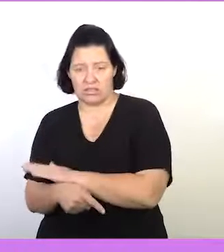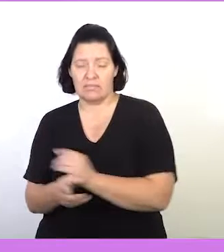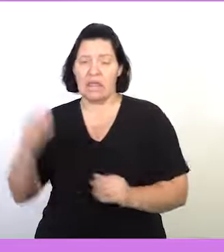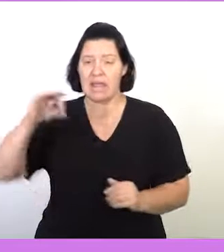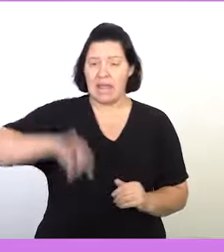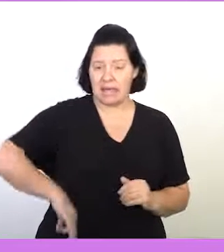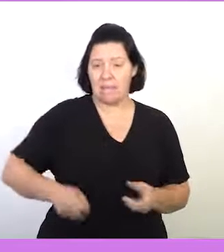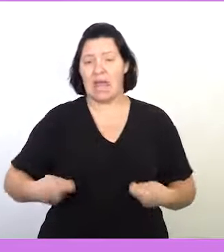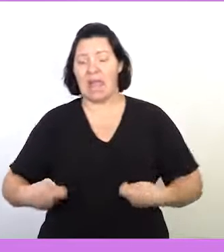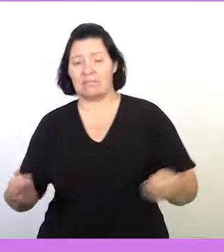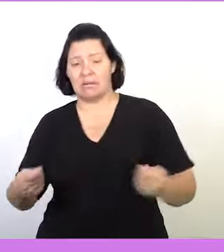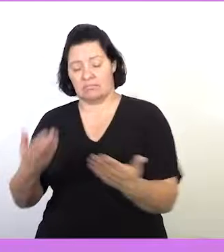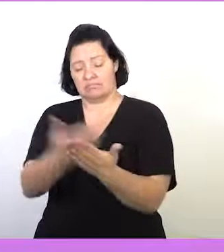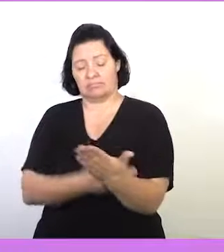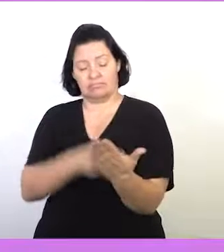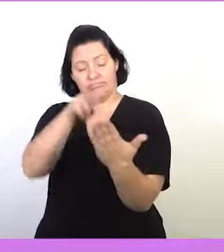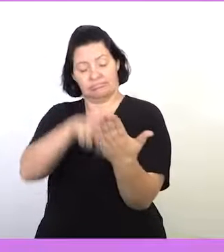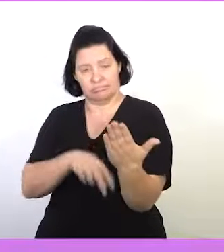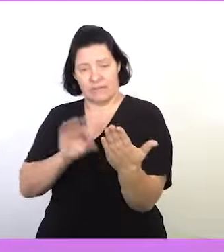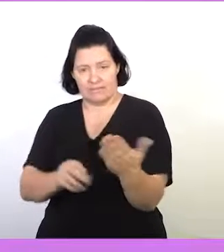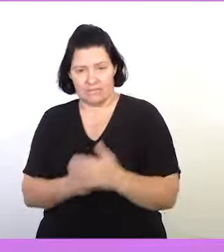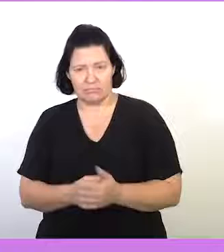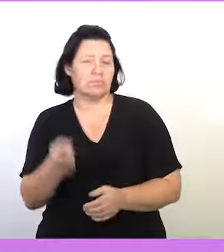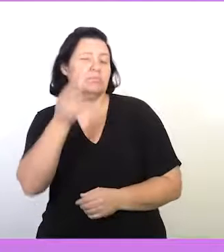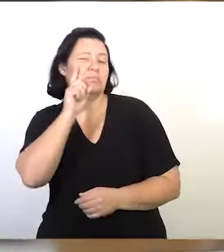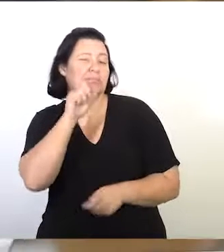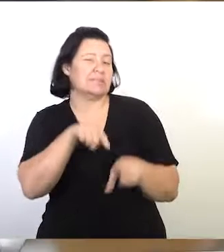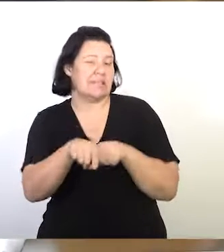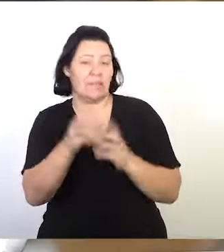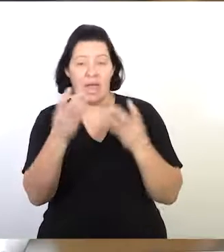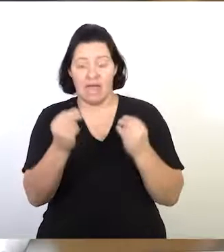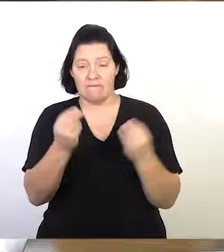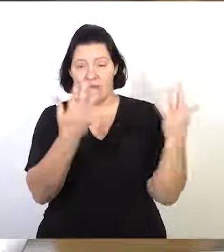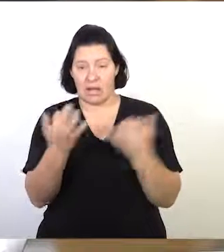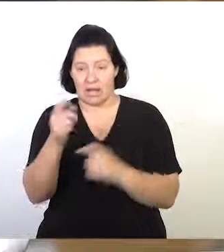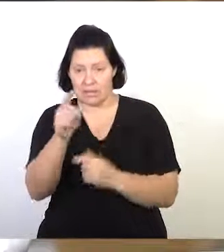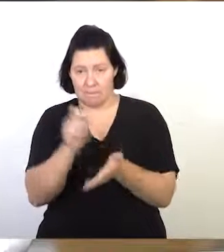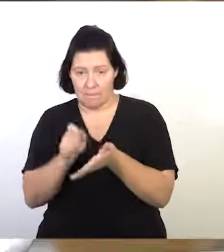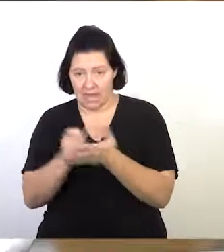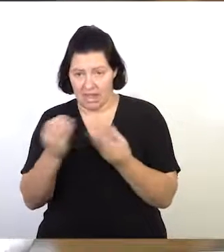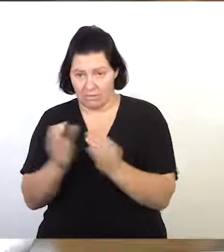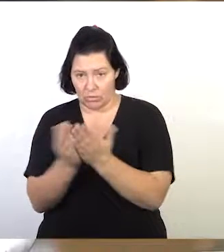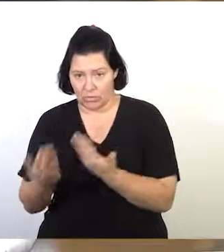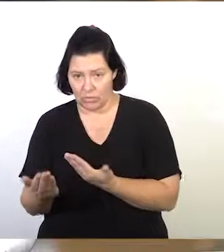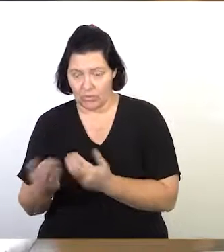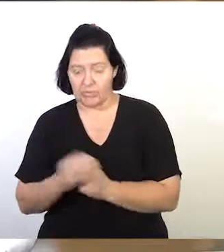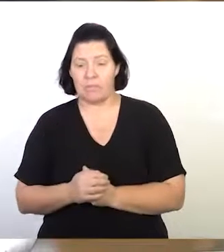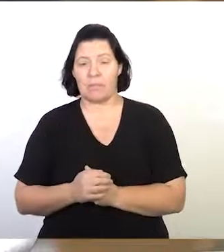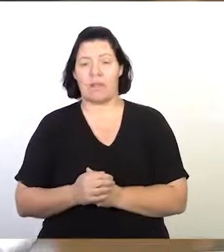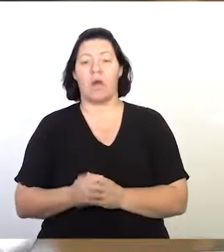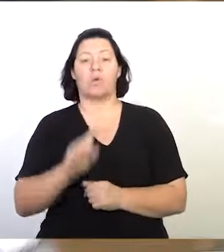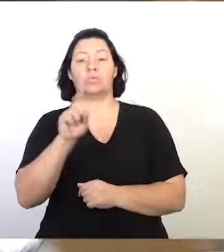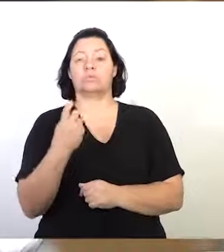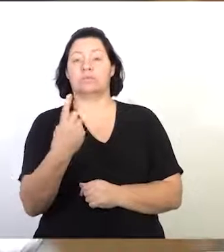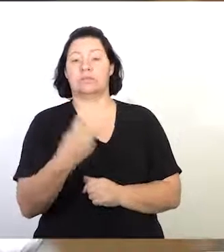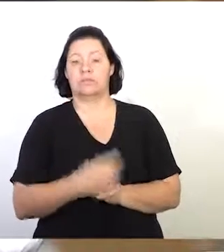expenditure statements. So let's quickly put you to the test. All right, so I hope you have your calculator, your pen, and your book ready. So question